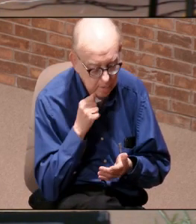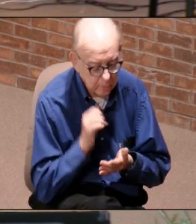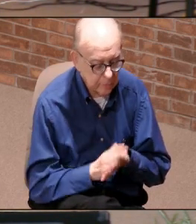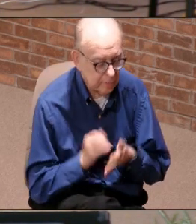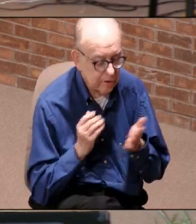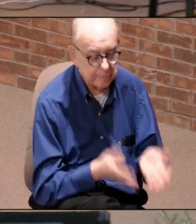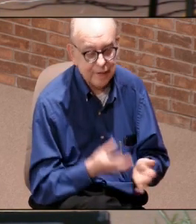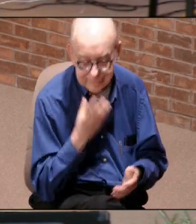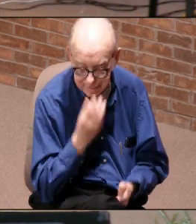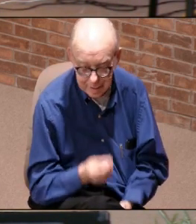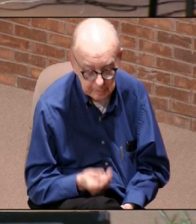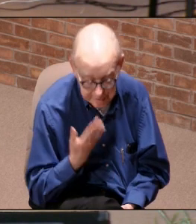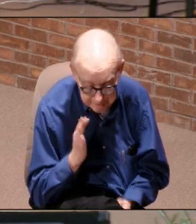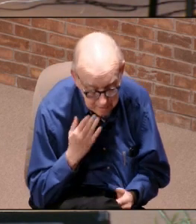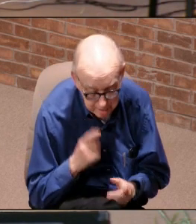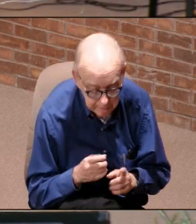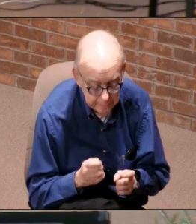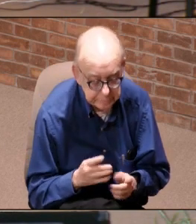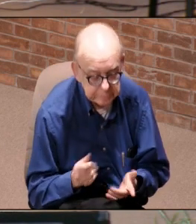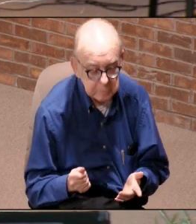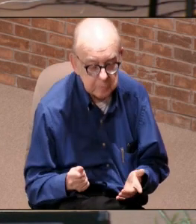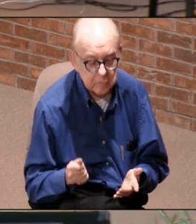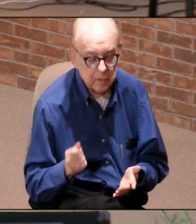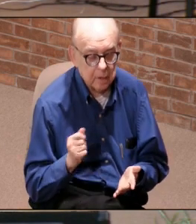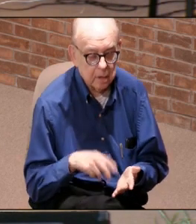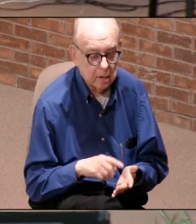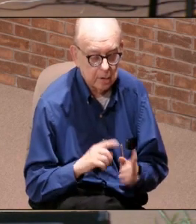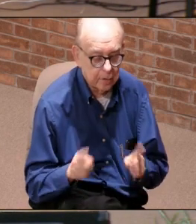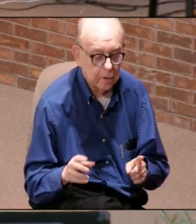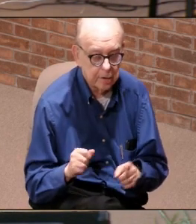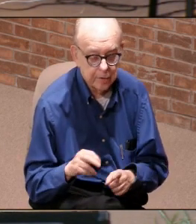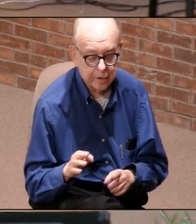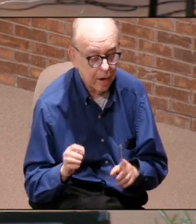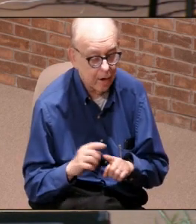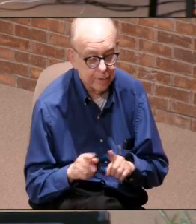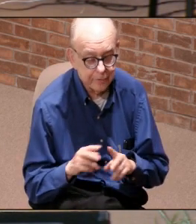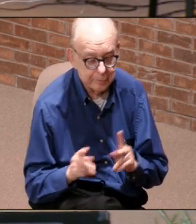asleep. Or got up and gone to the car.